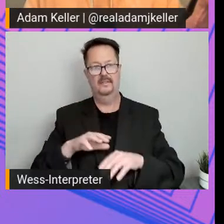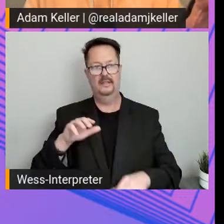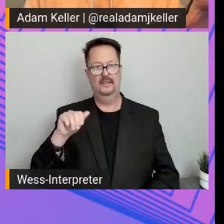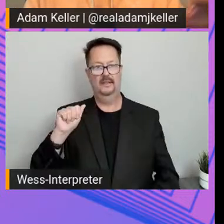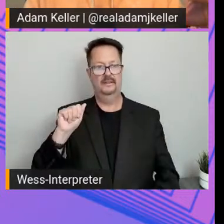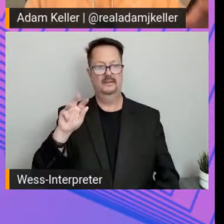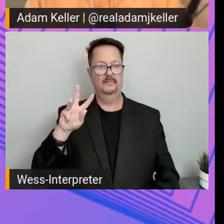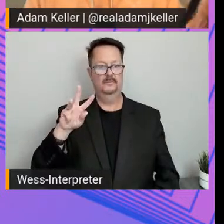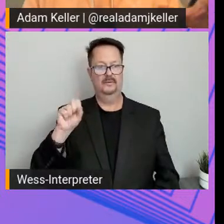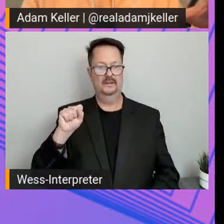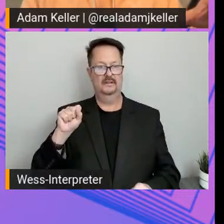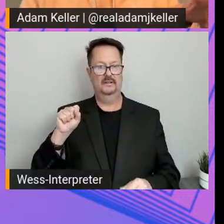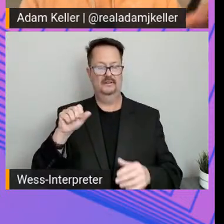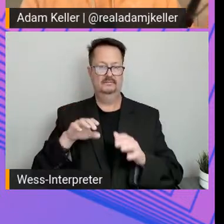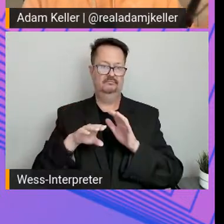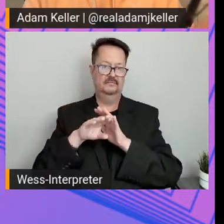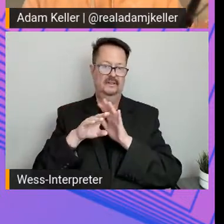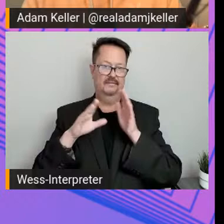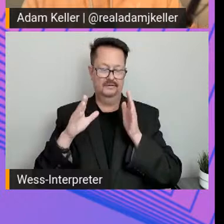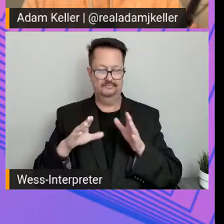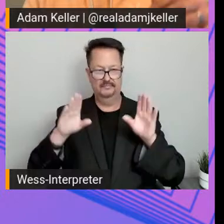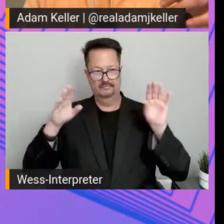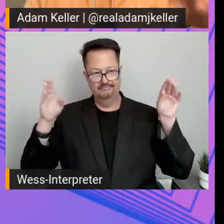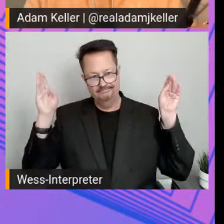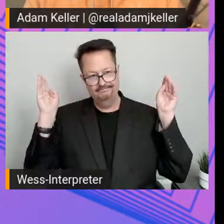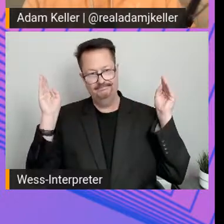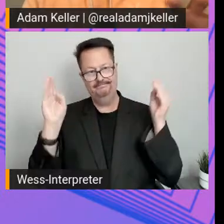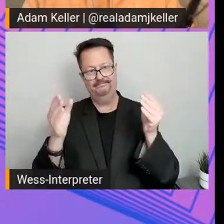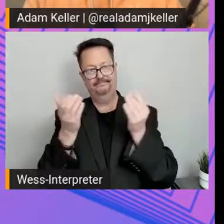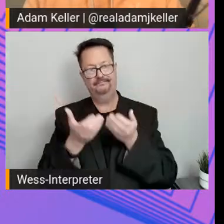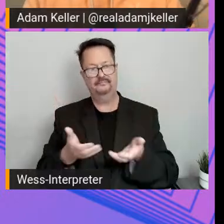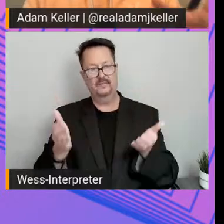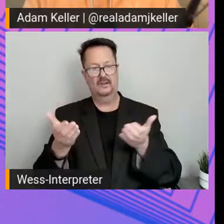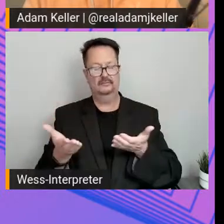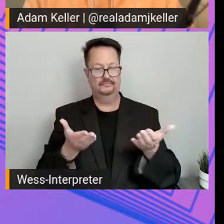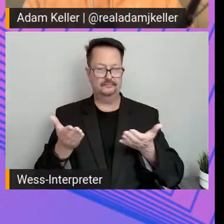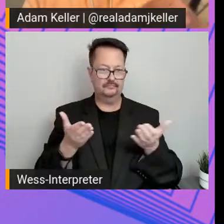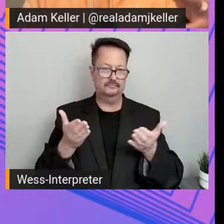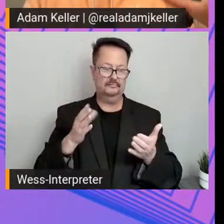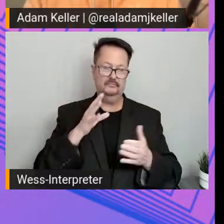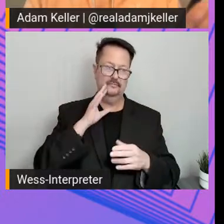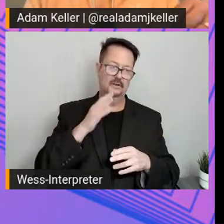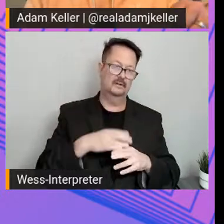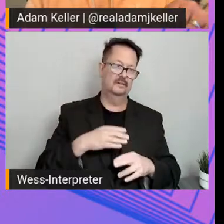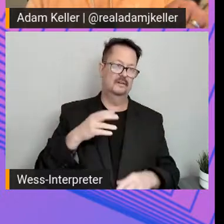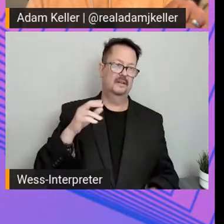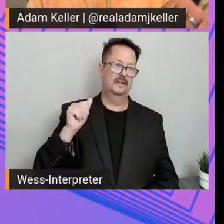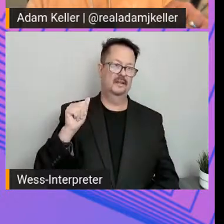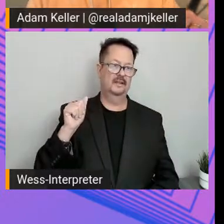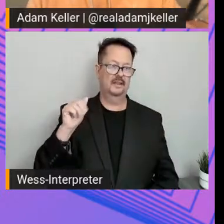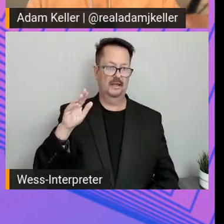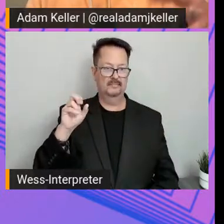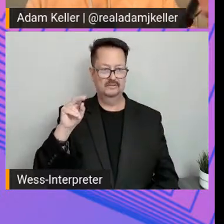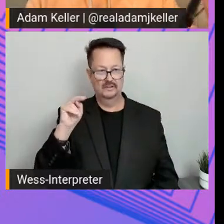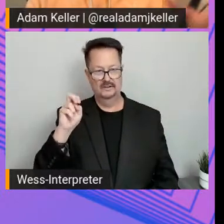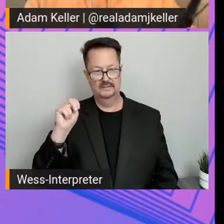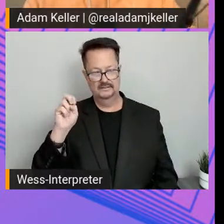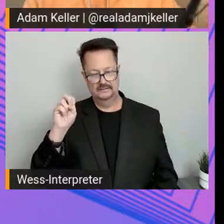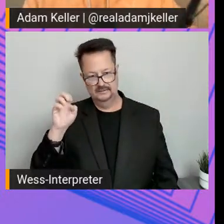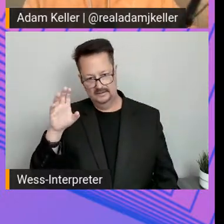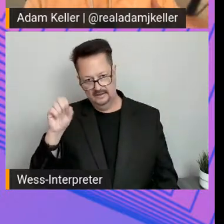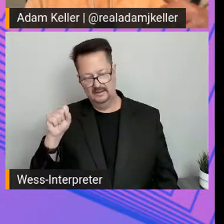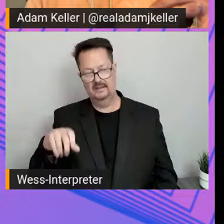focus specifically on our container services. So I talk a lot about ECS, Amazon ECS, AWS App Runner, as well as the